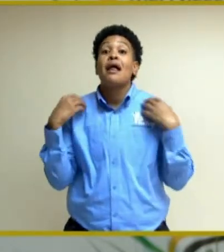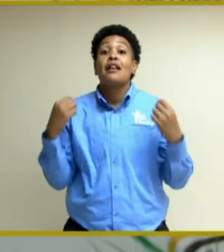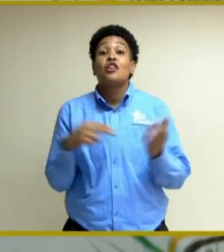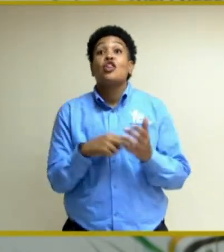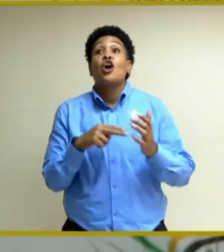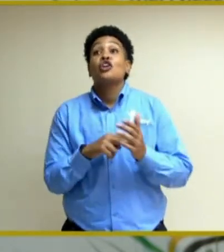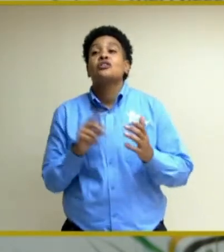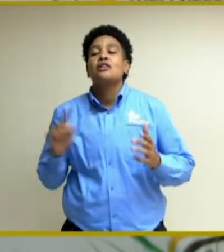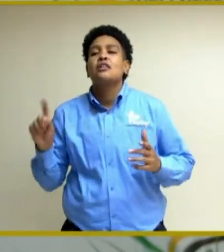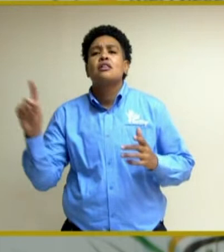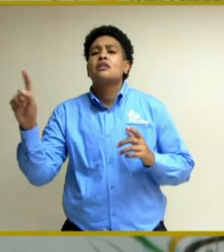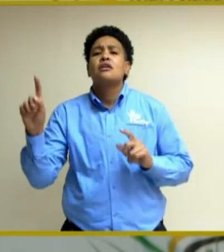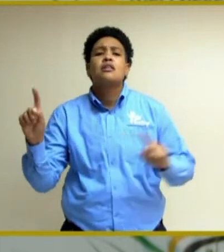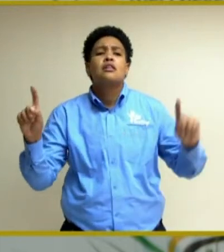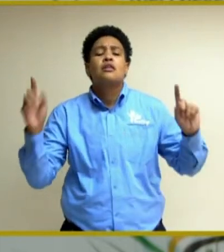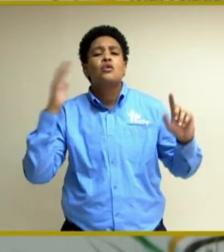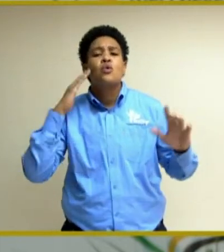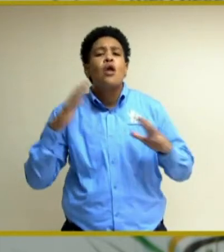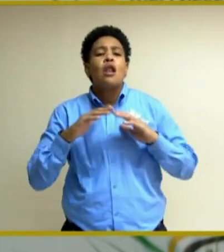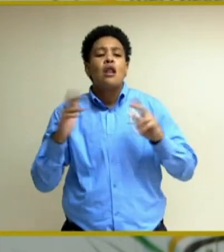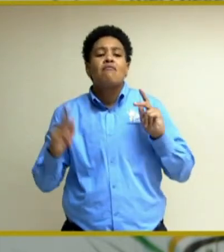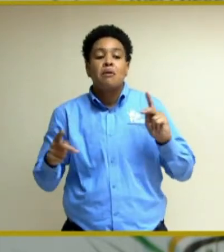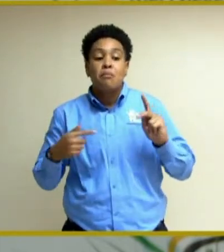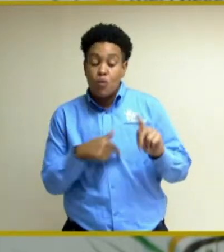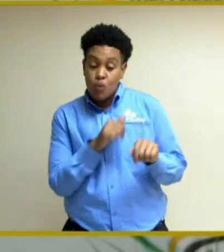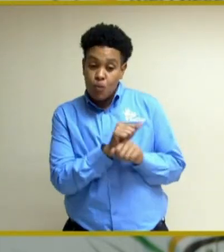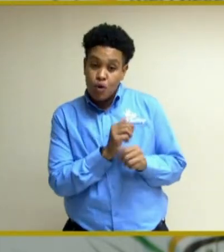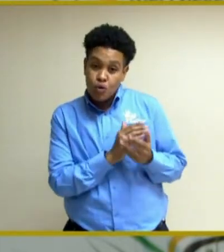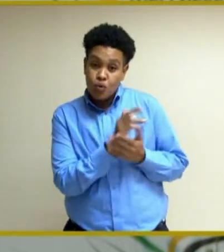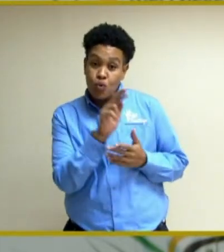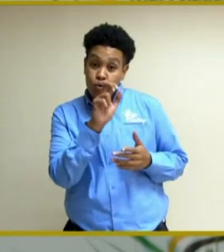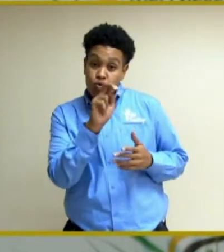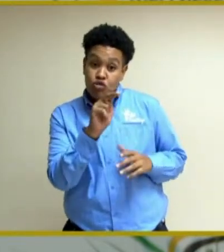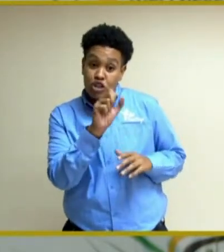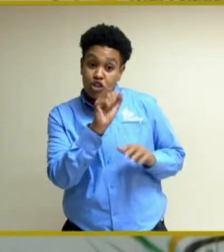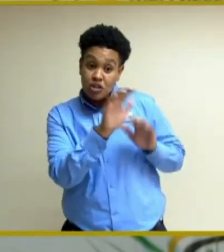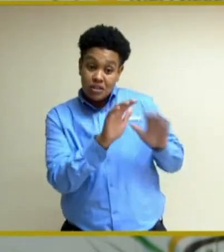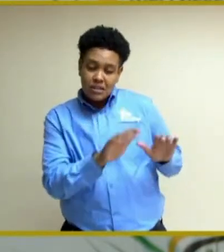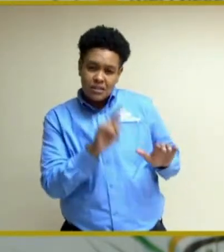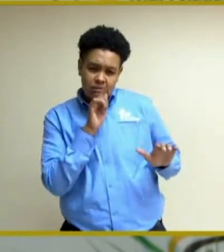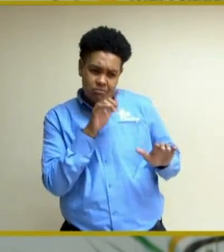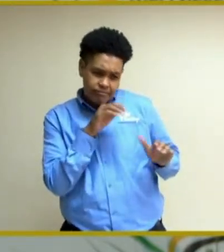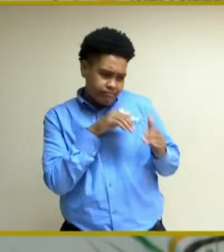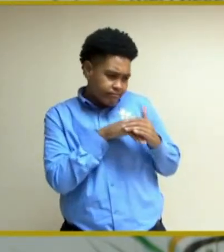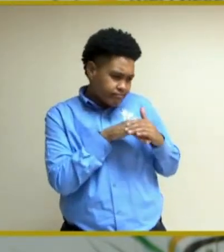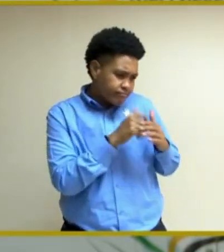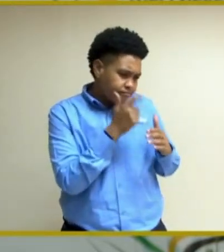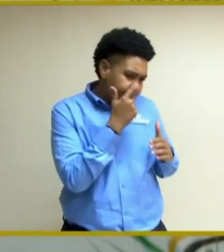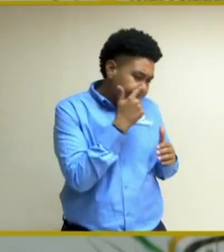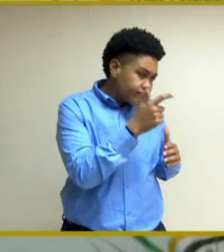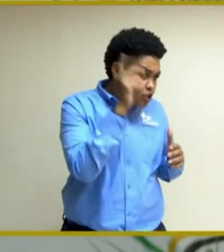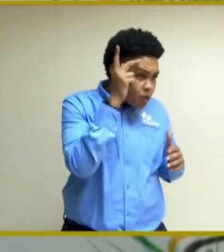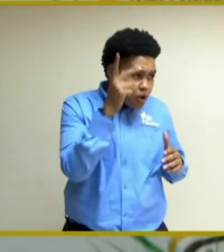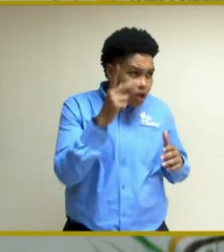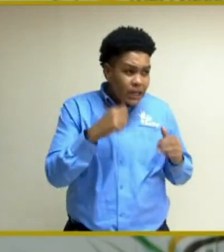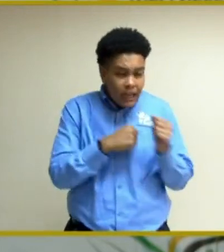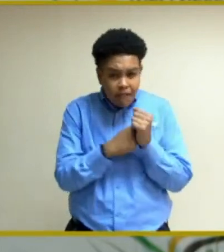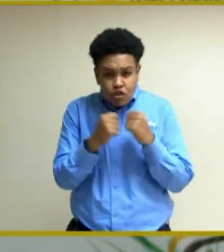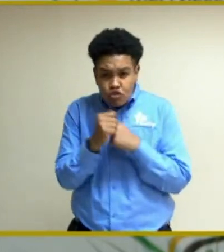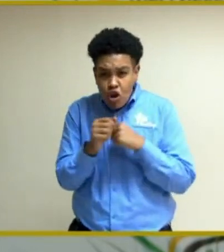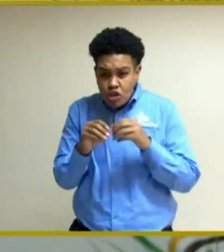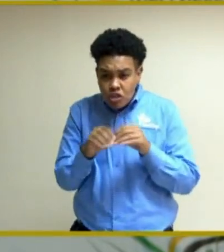field. They know a lot of the people. And we're working through the regions, tapping into the political infrastructure